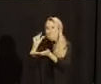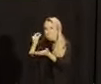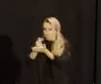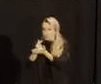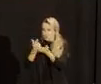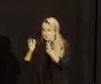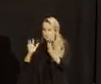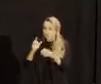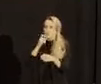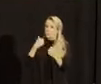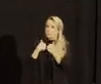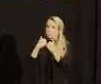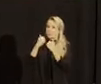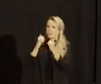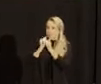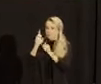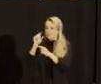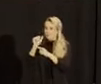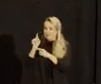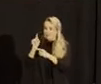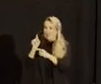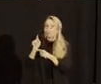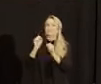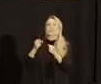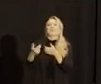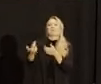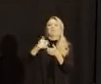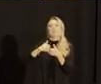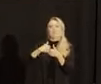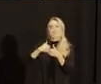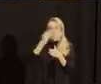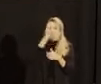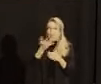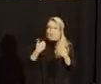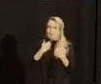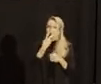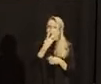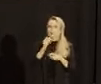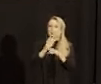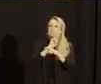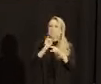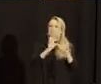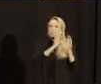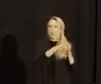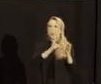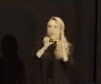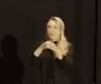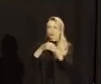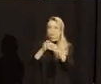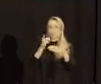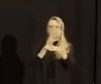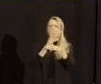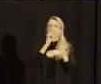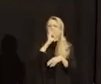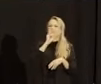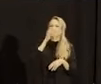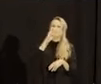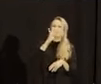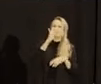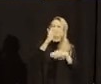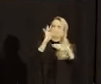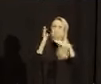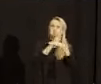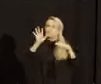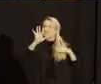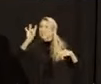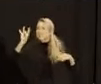in life. So our 2 most recent internship cohorts have ranged in age from 19 to 58.